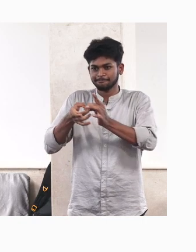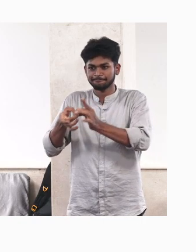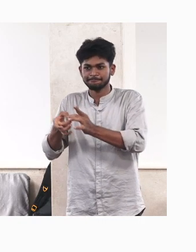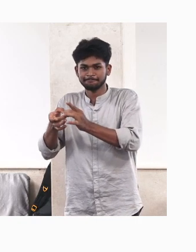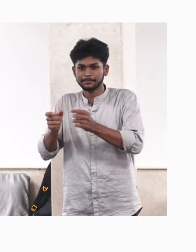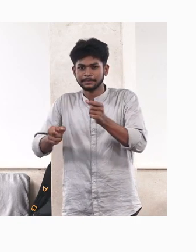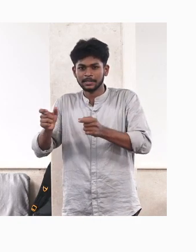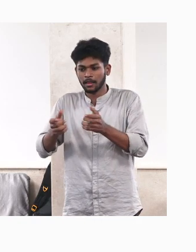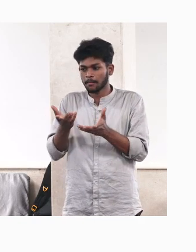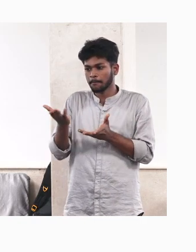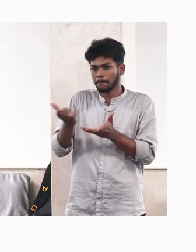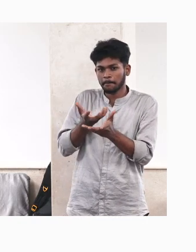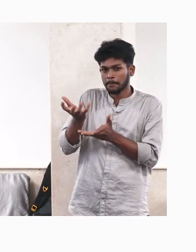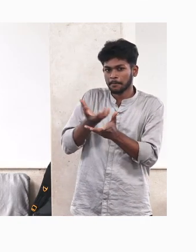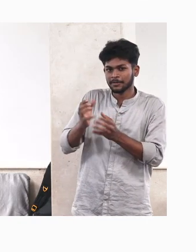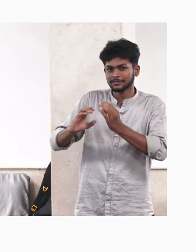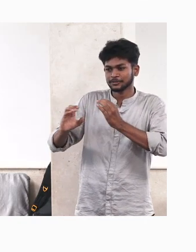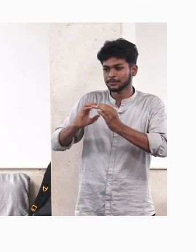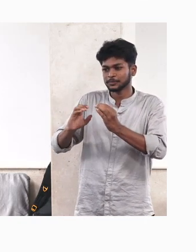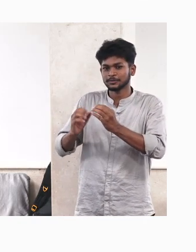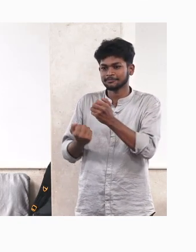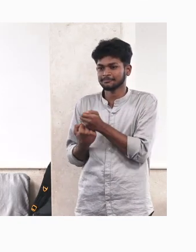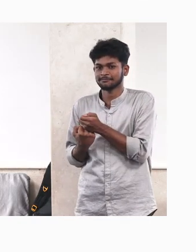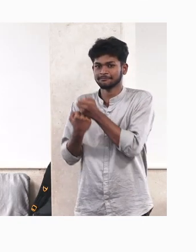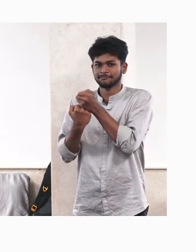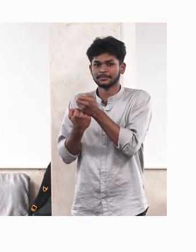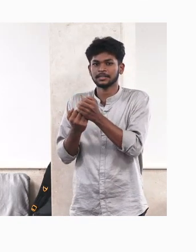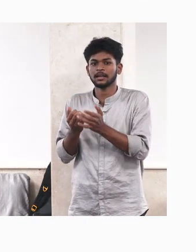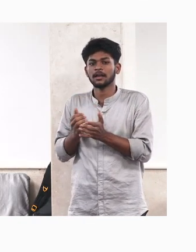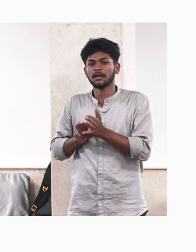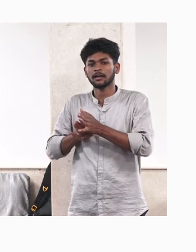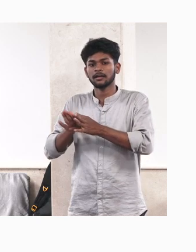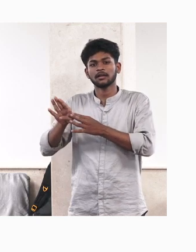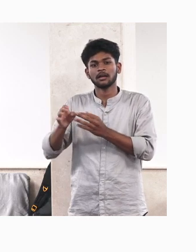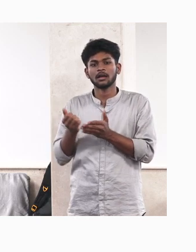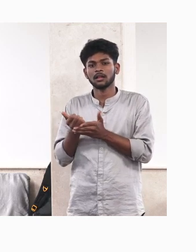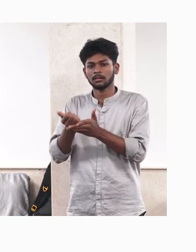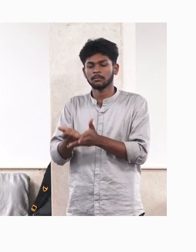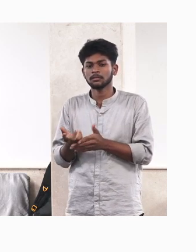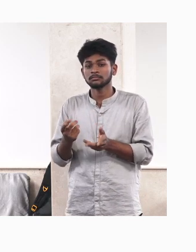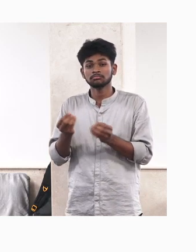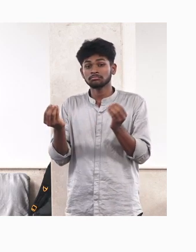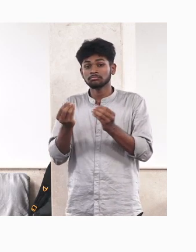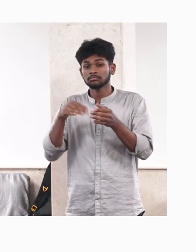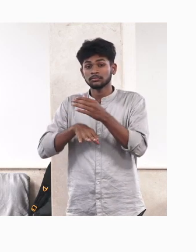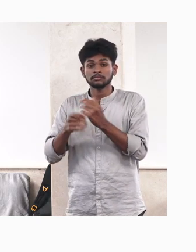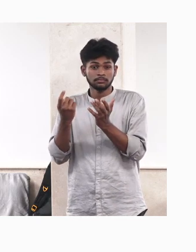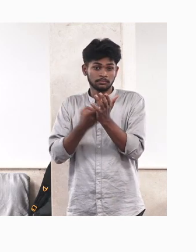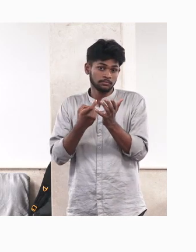improving the communication into the relationship. There are organizational roots started in